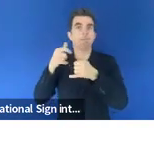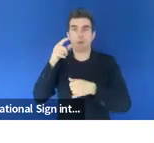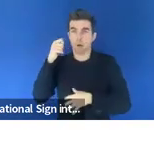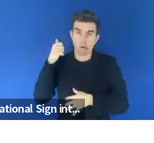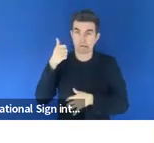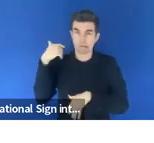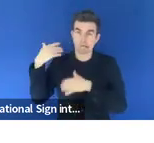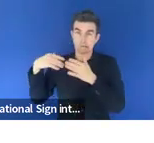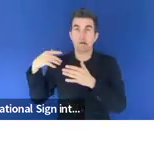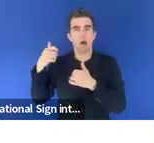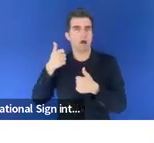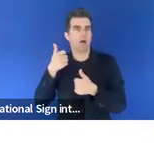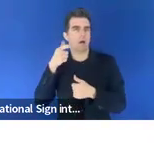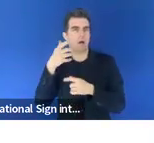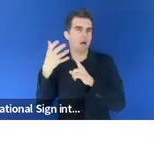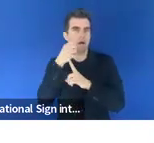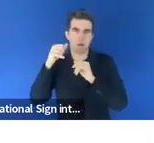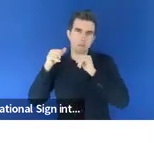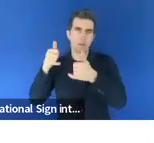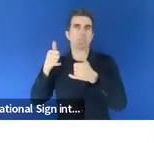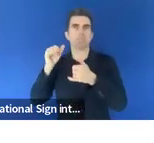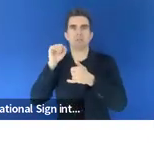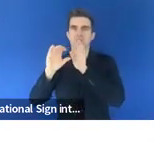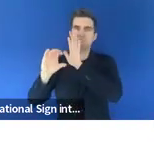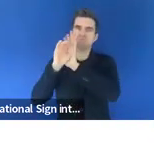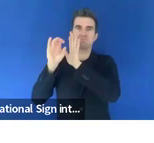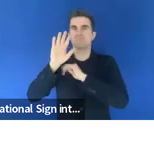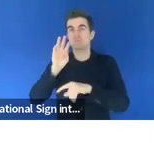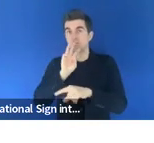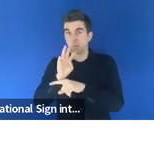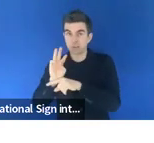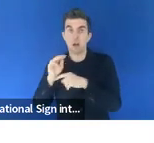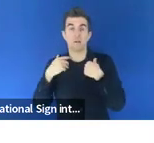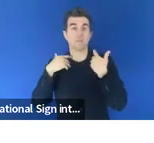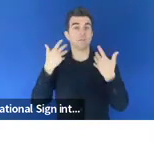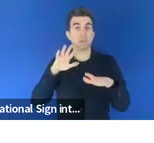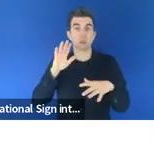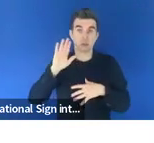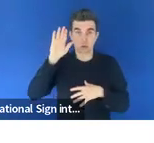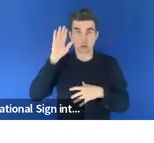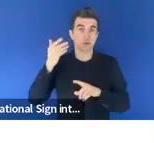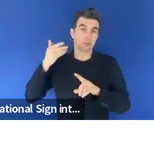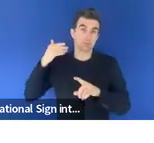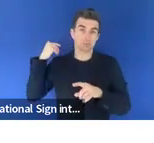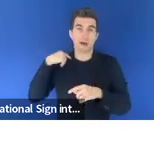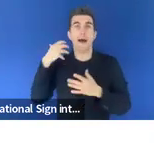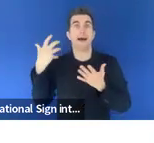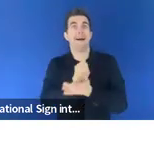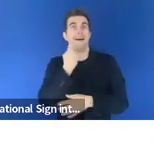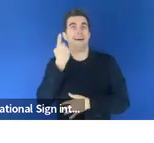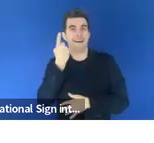applied for this award many times in the past. I won it once. I didn't get it every time I've applied, but I did win it once many years ago